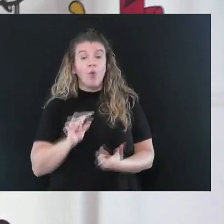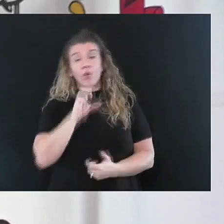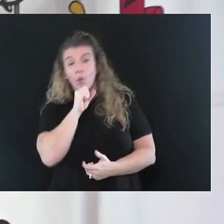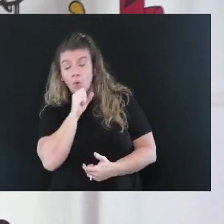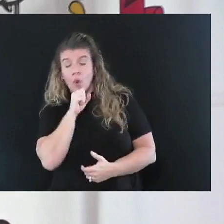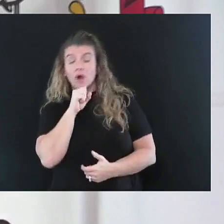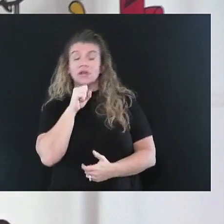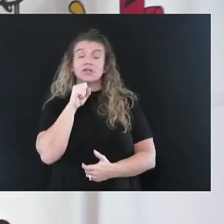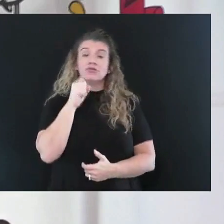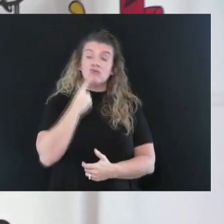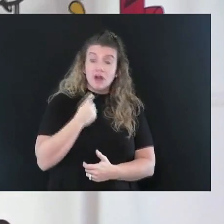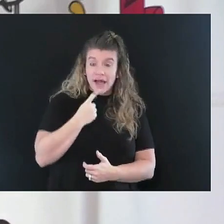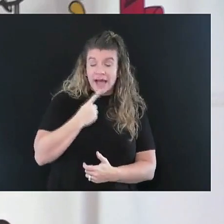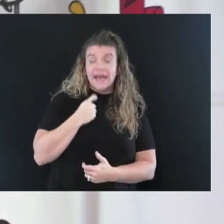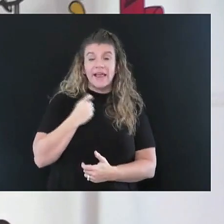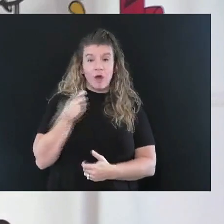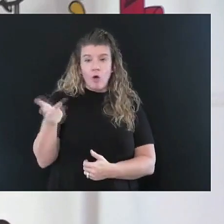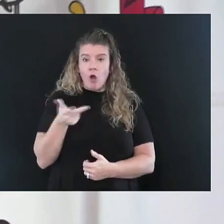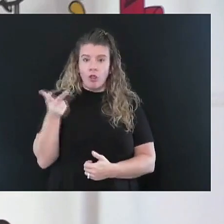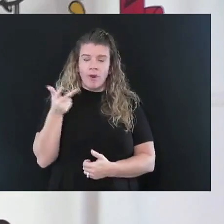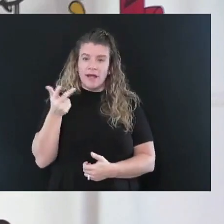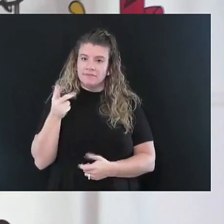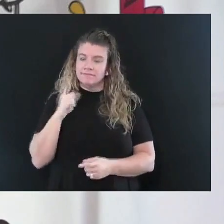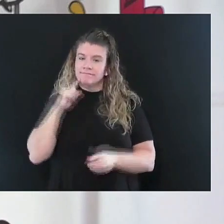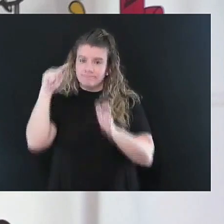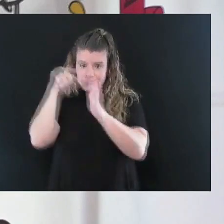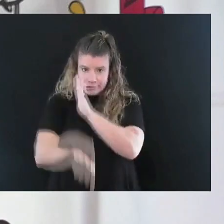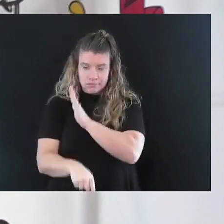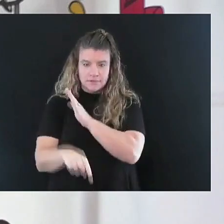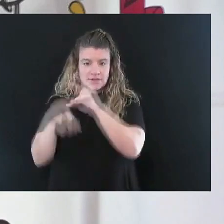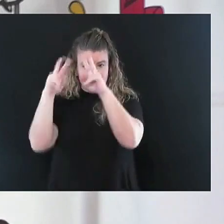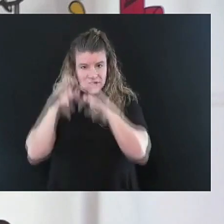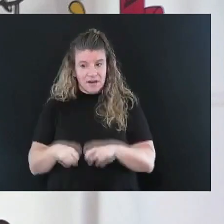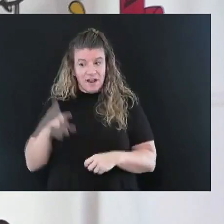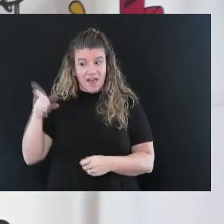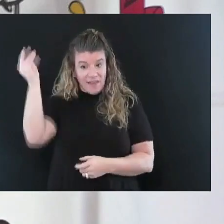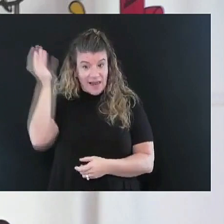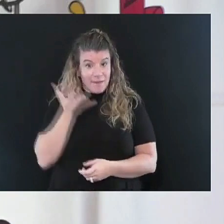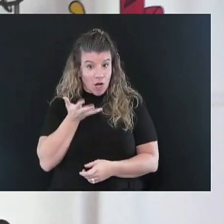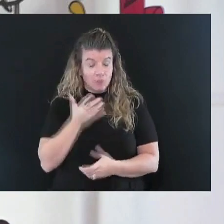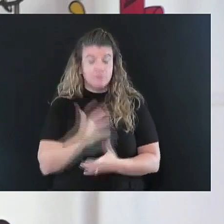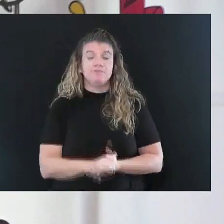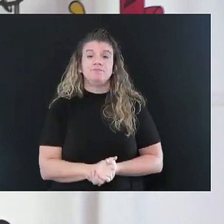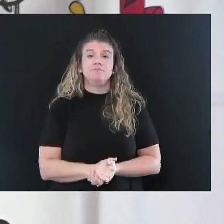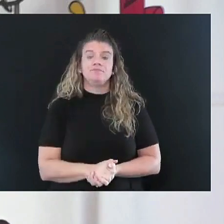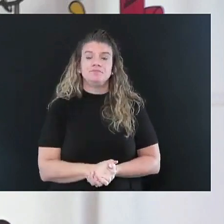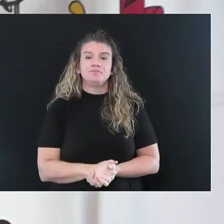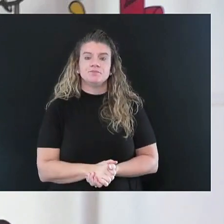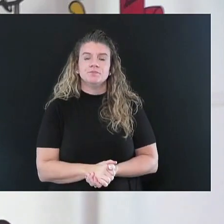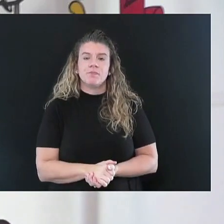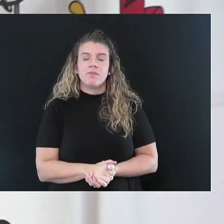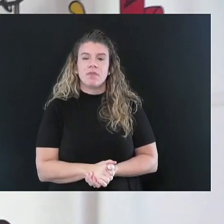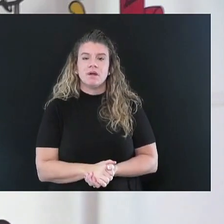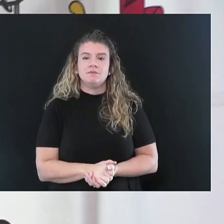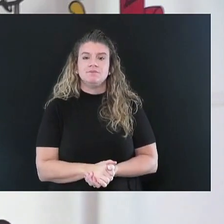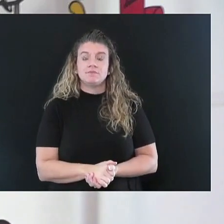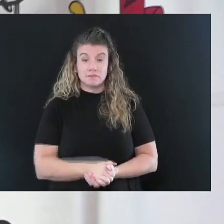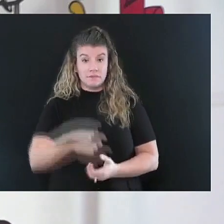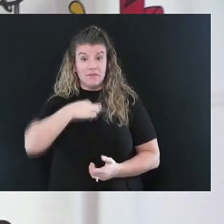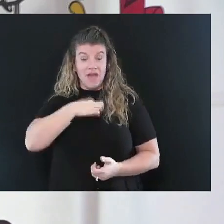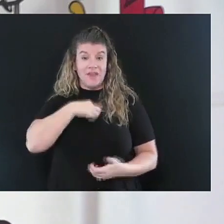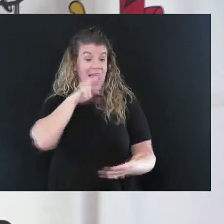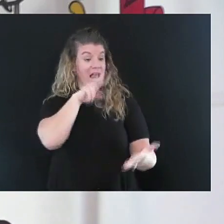orange especially, red especially. And they tell me. And then I go through the numbers